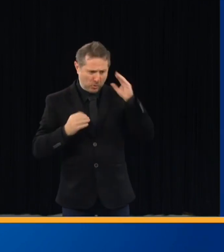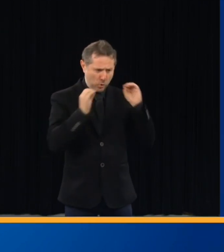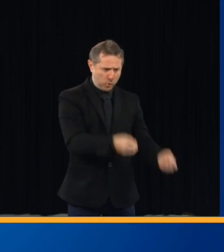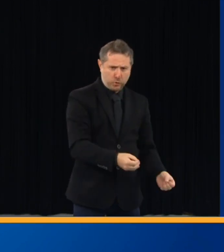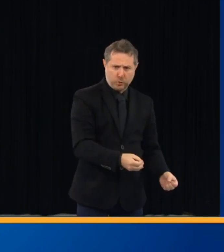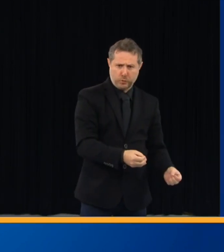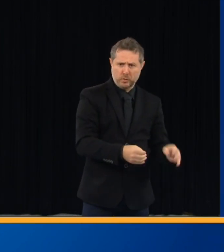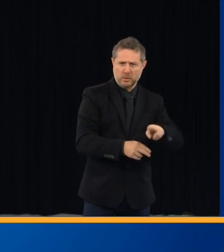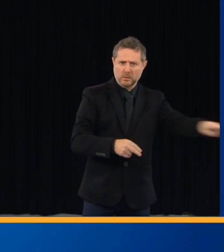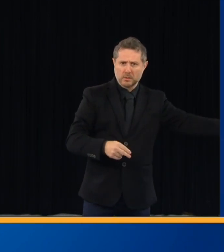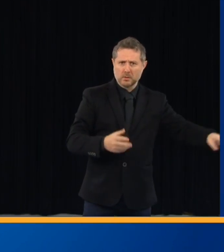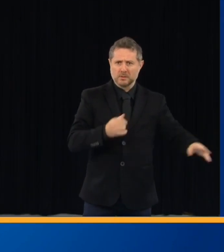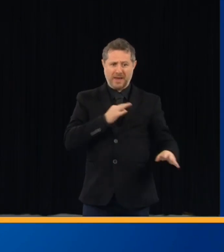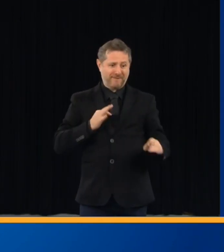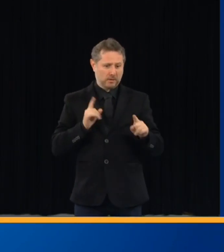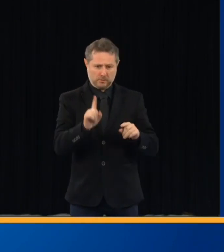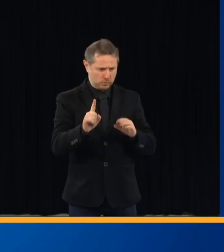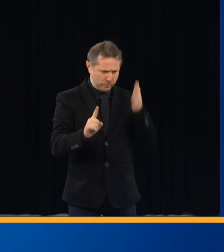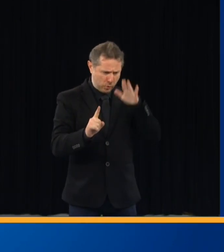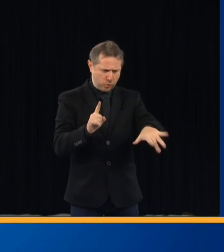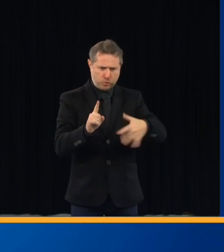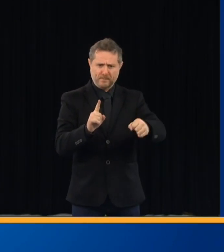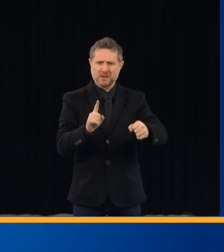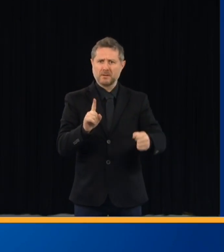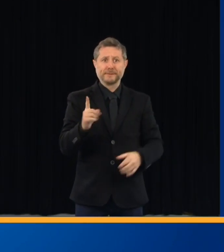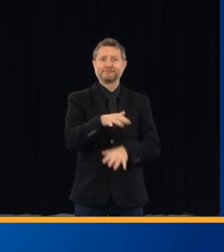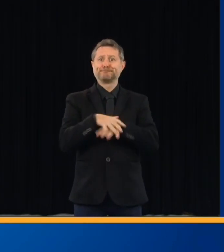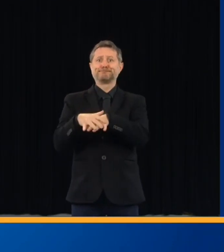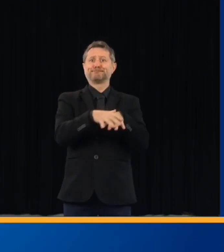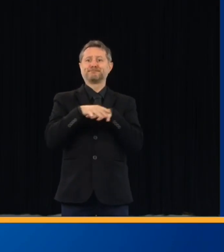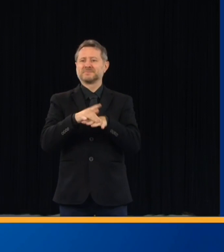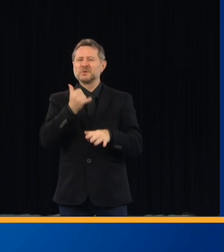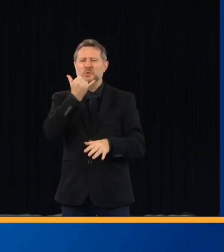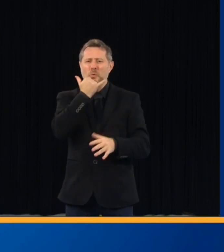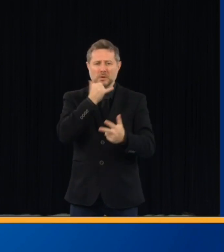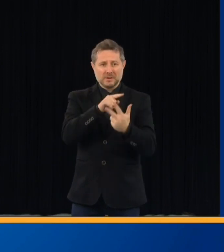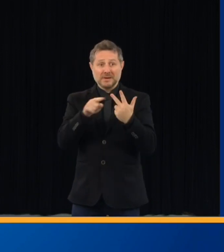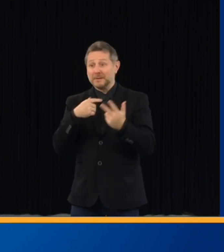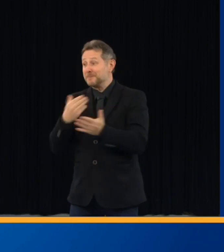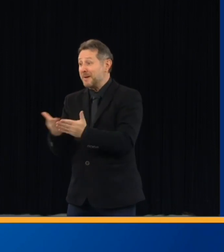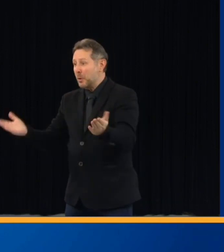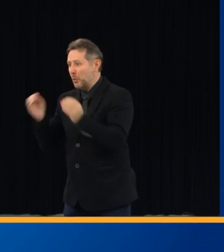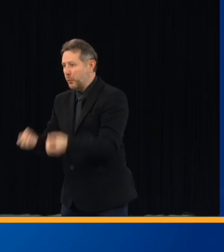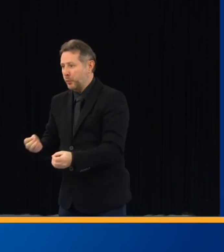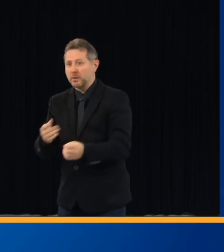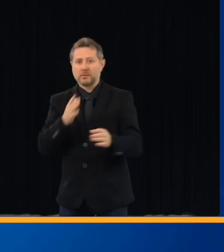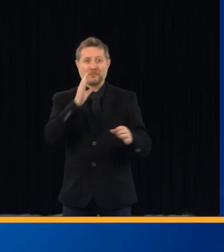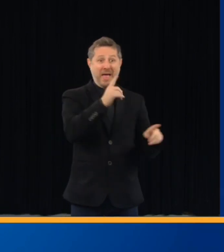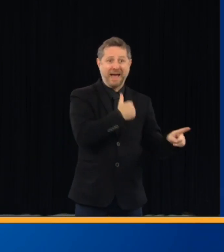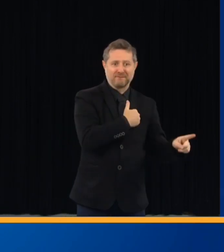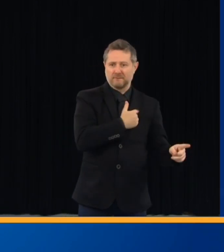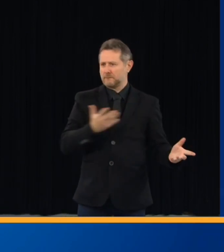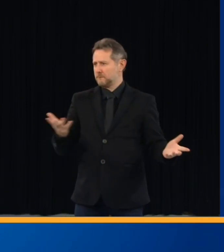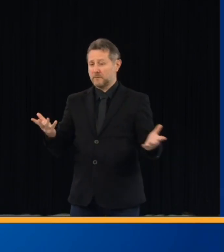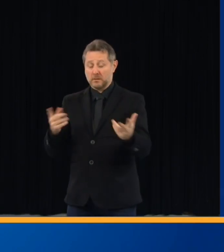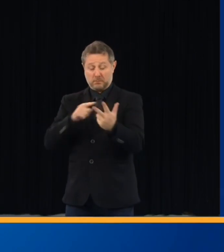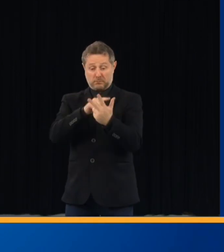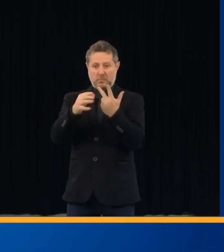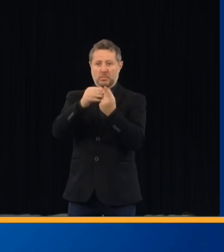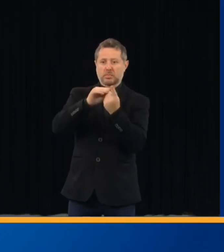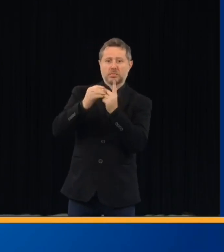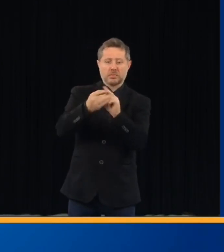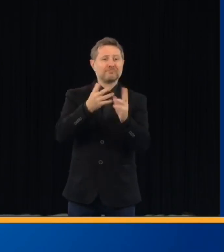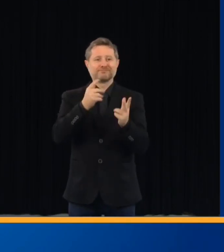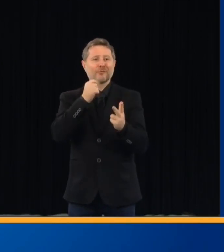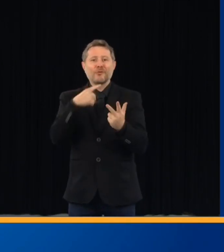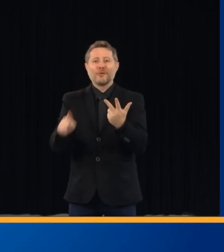doesn't do anything. So you need all three of those components to work to have a situation where someone